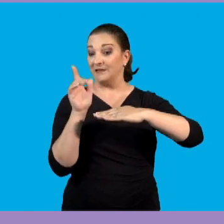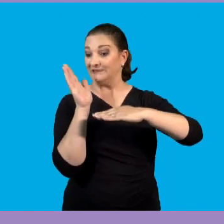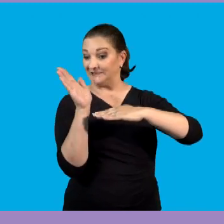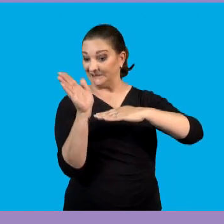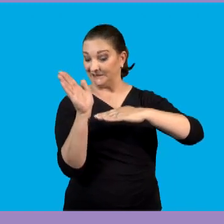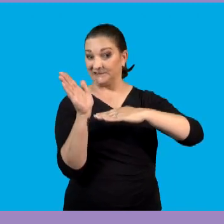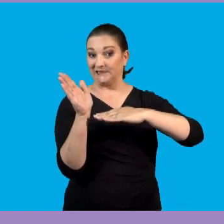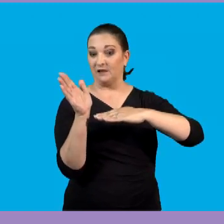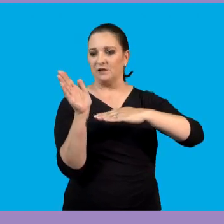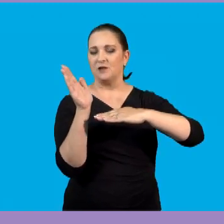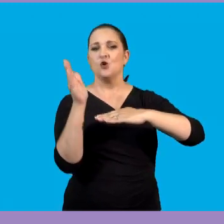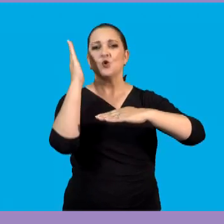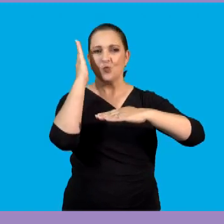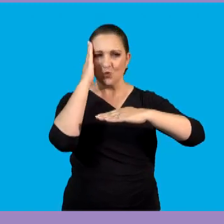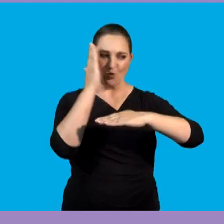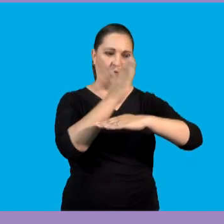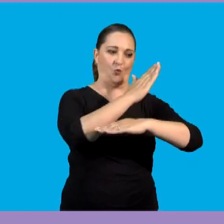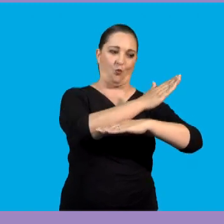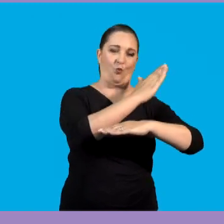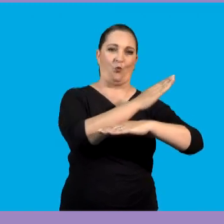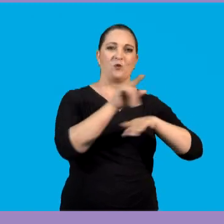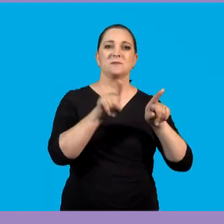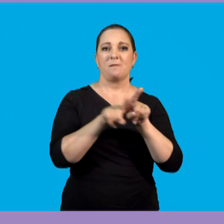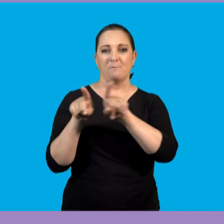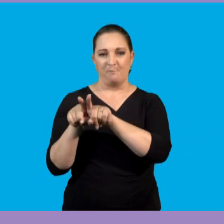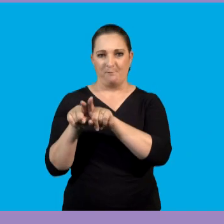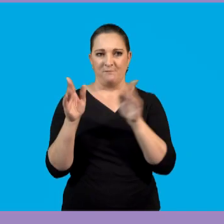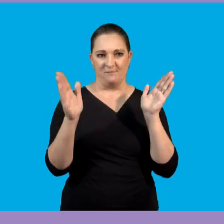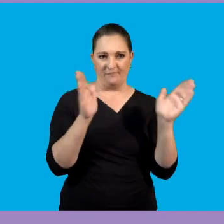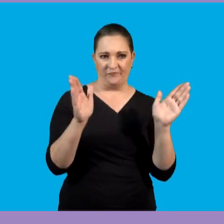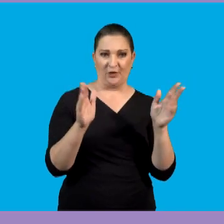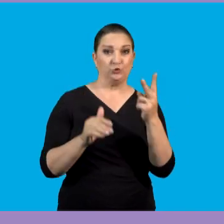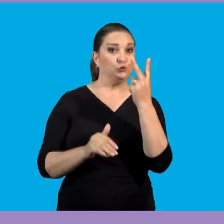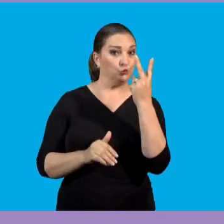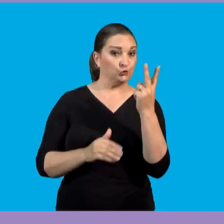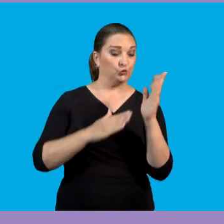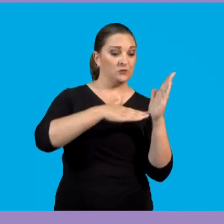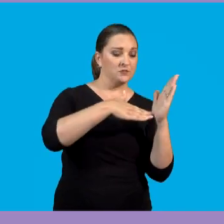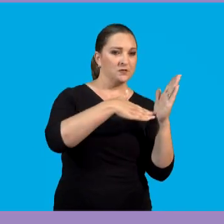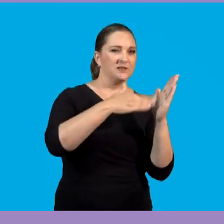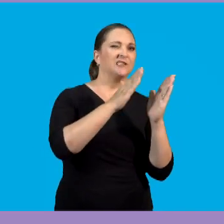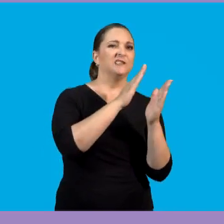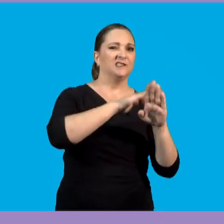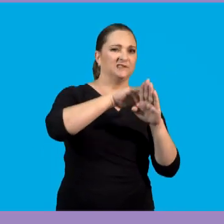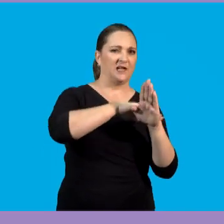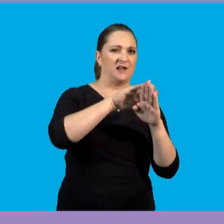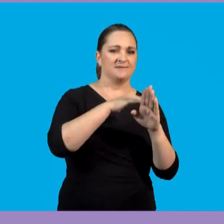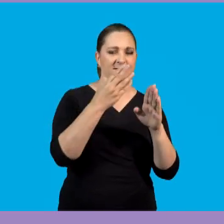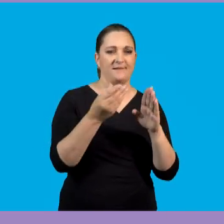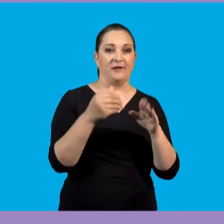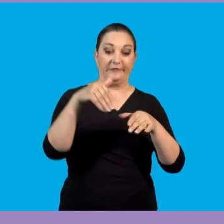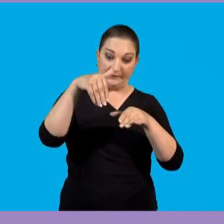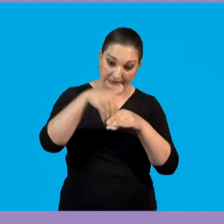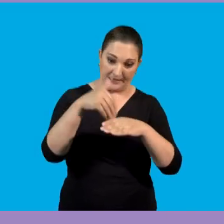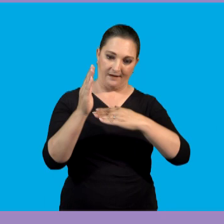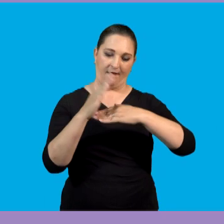that the other side also is equal. So that means we have two sides and the included angle. So therefore, we